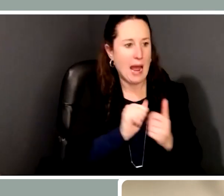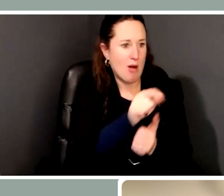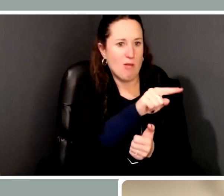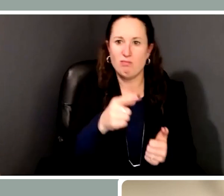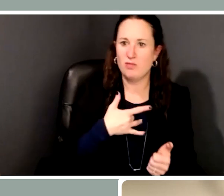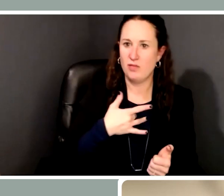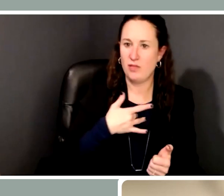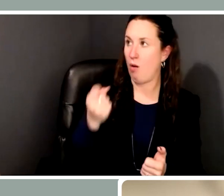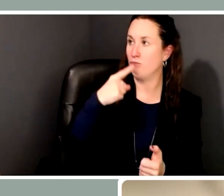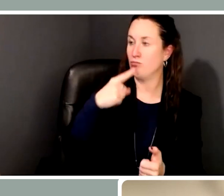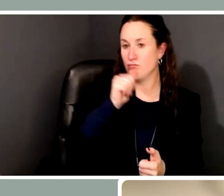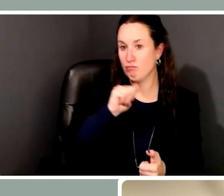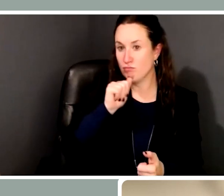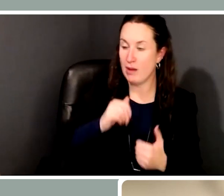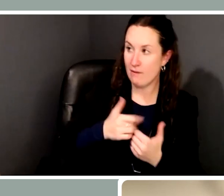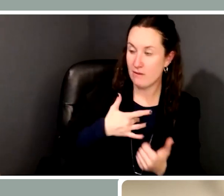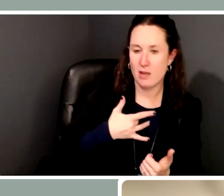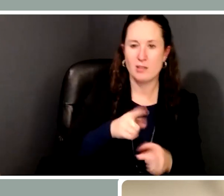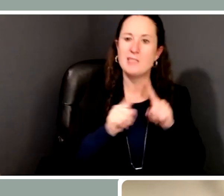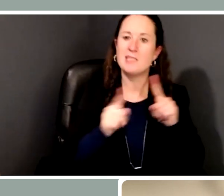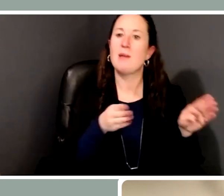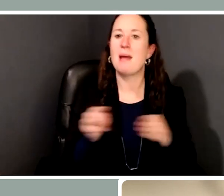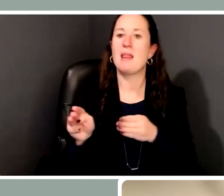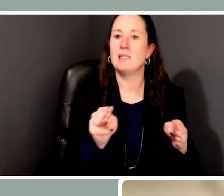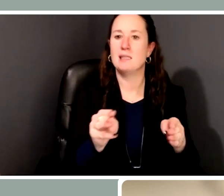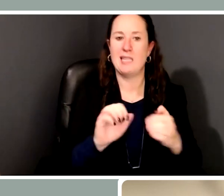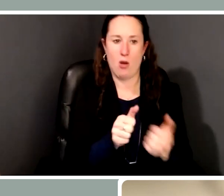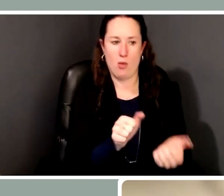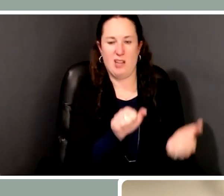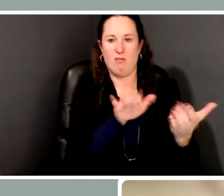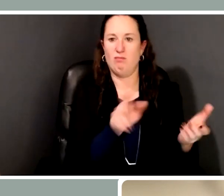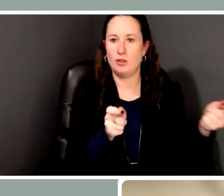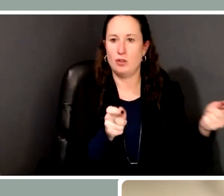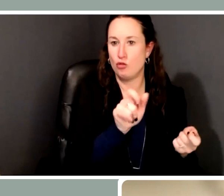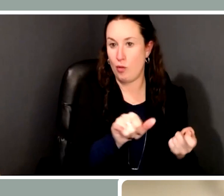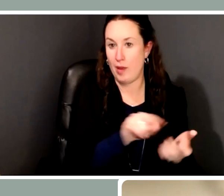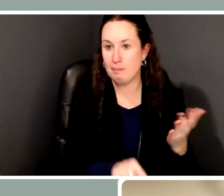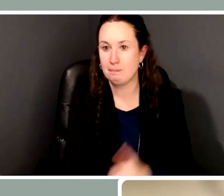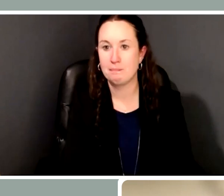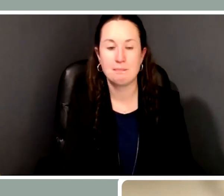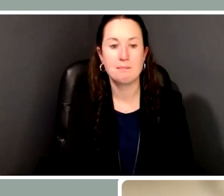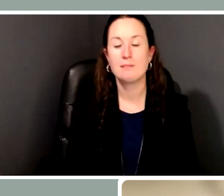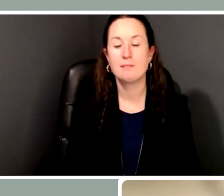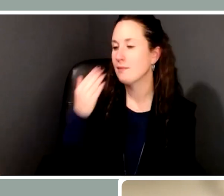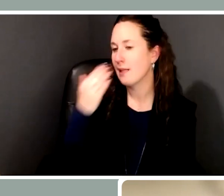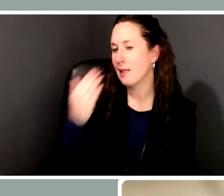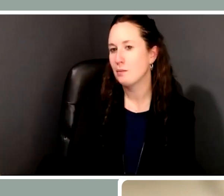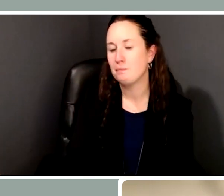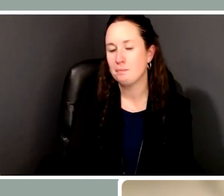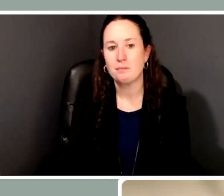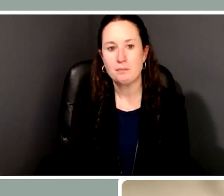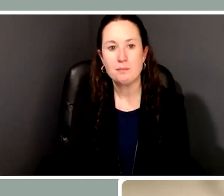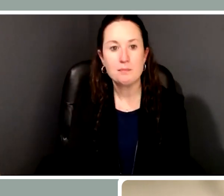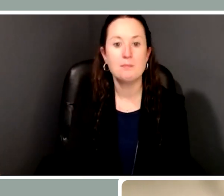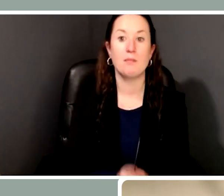there are methods for us to be able to control for some of those things. Okay, thank you. One of our participants